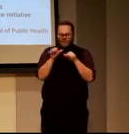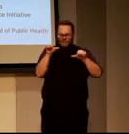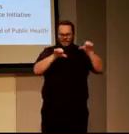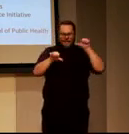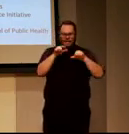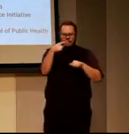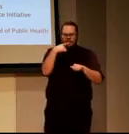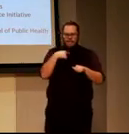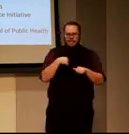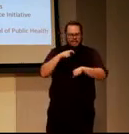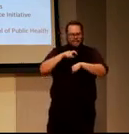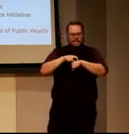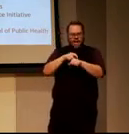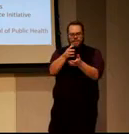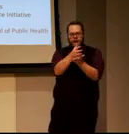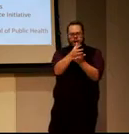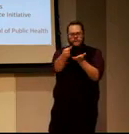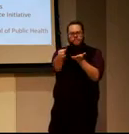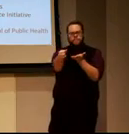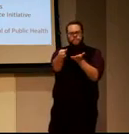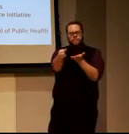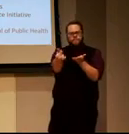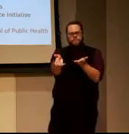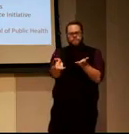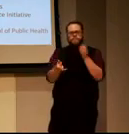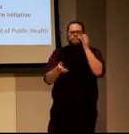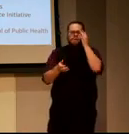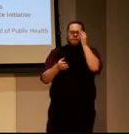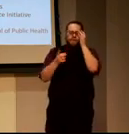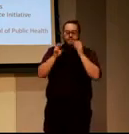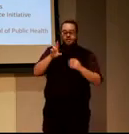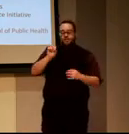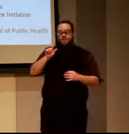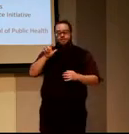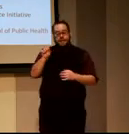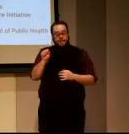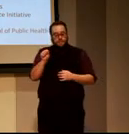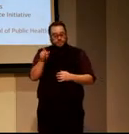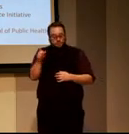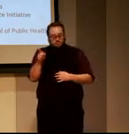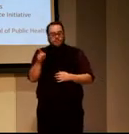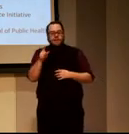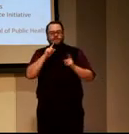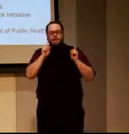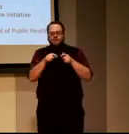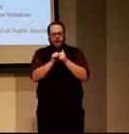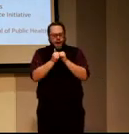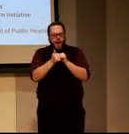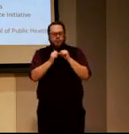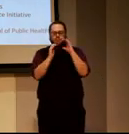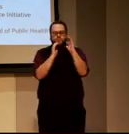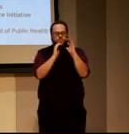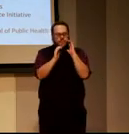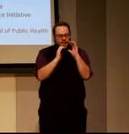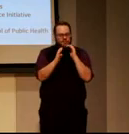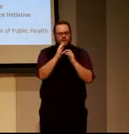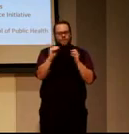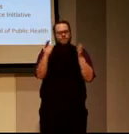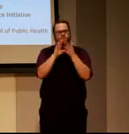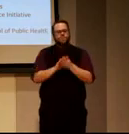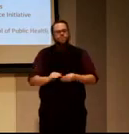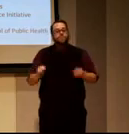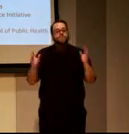us we have so little time left? According to Dr. Salas, the answer lies in communication and